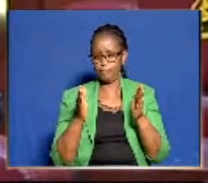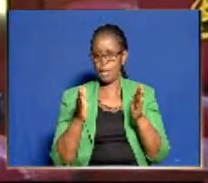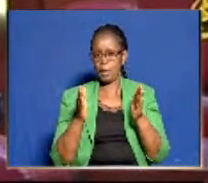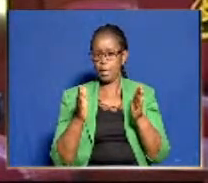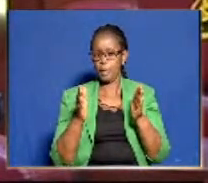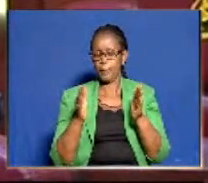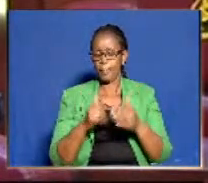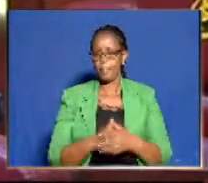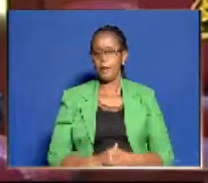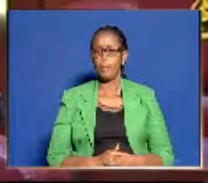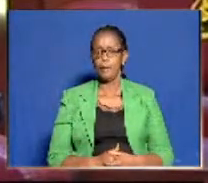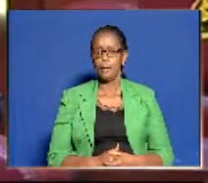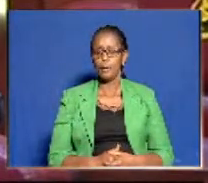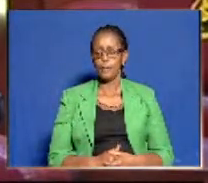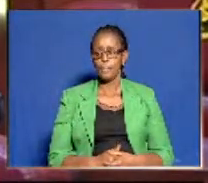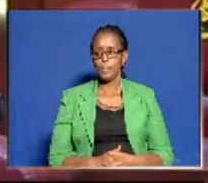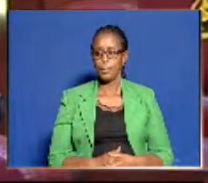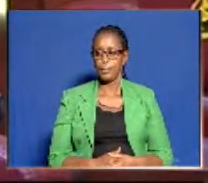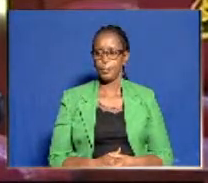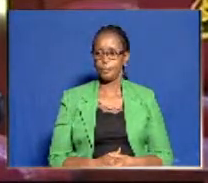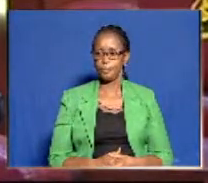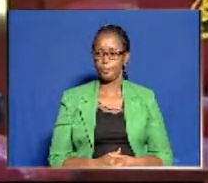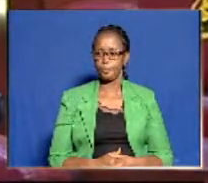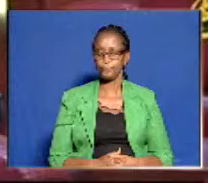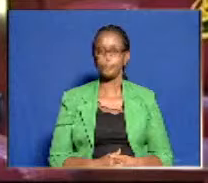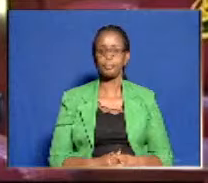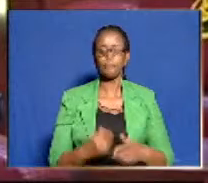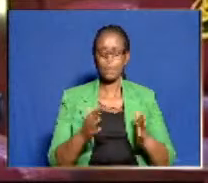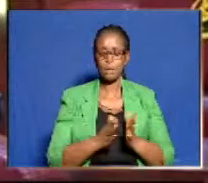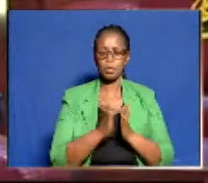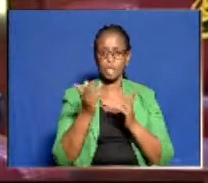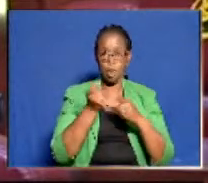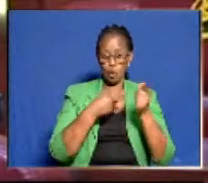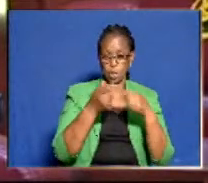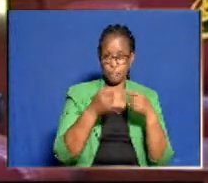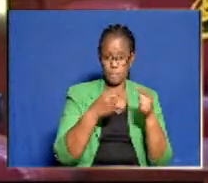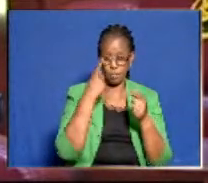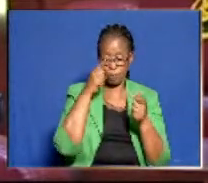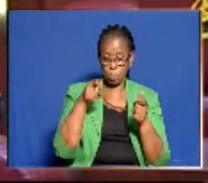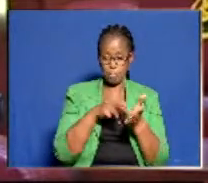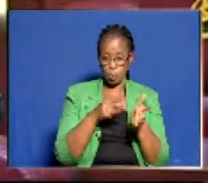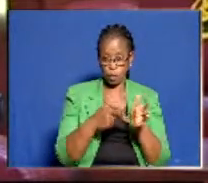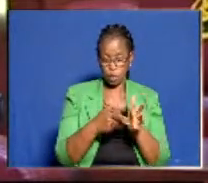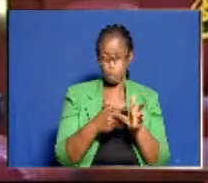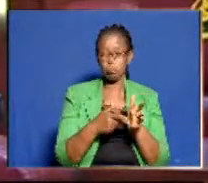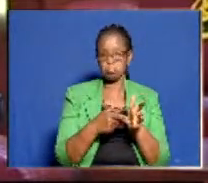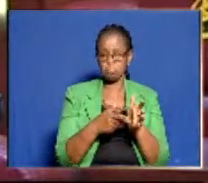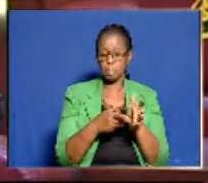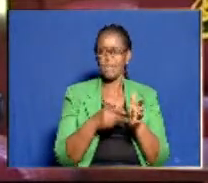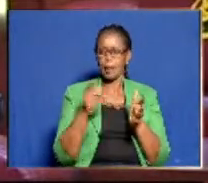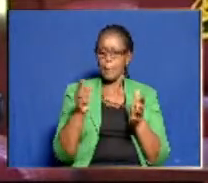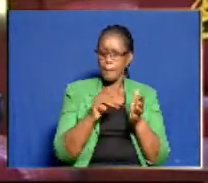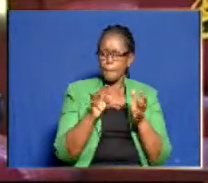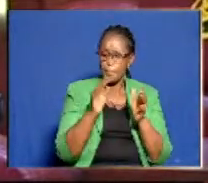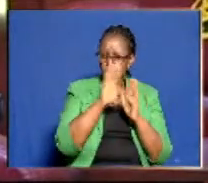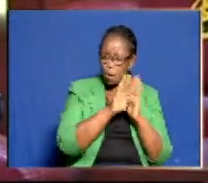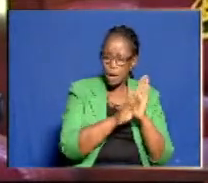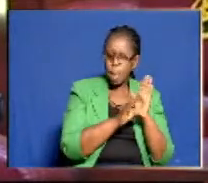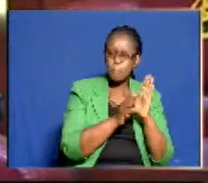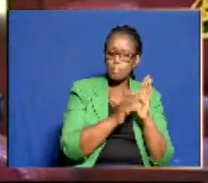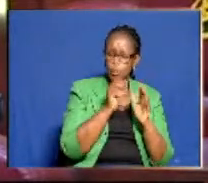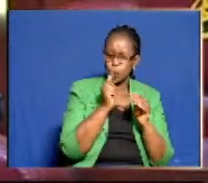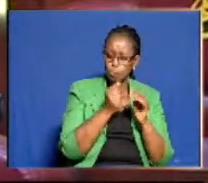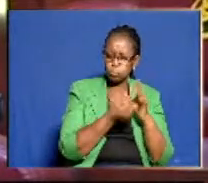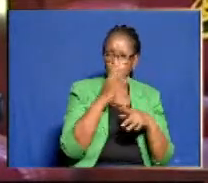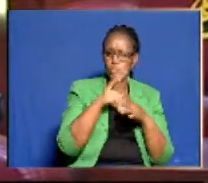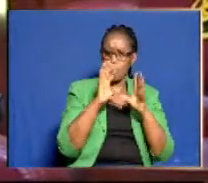the soonest. On the overall expenditure of the project, the program resulting from budget cuts